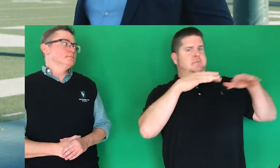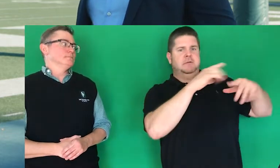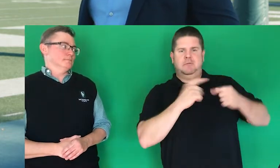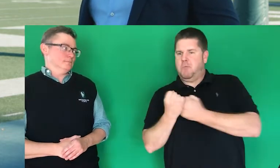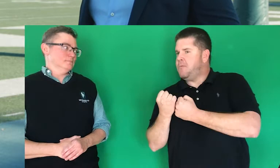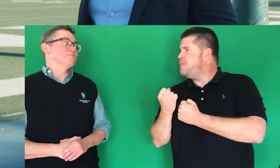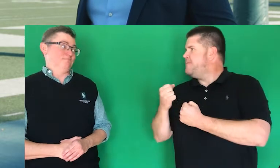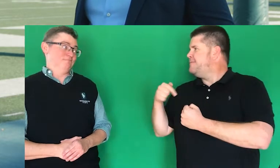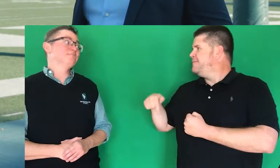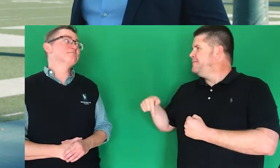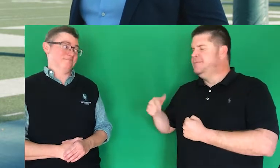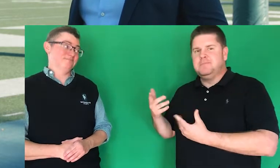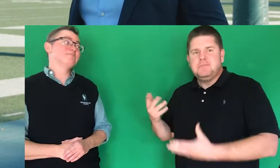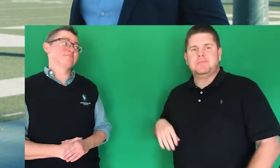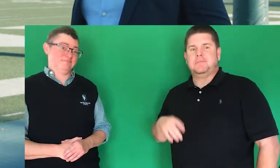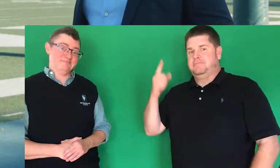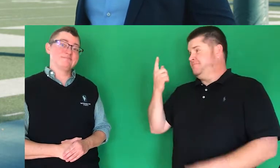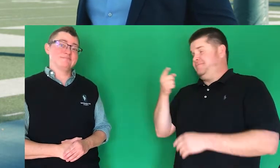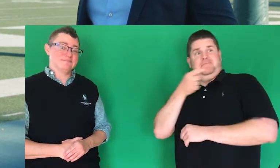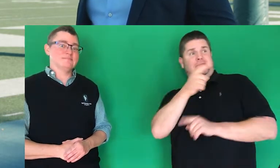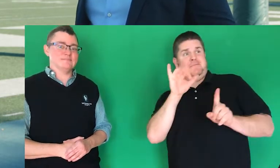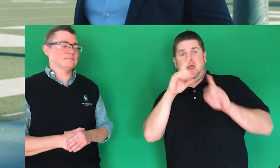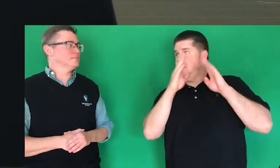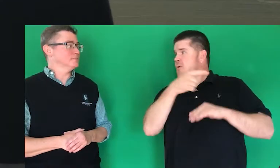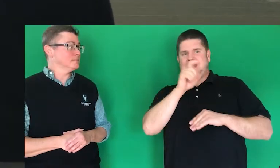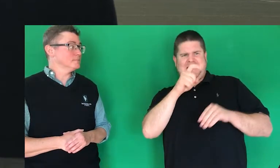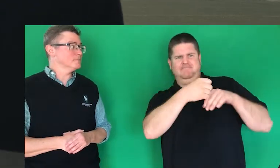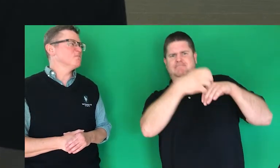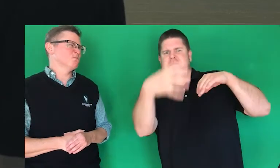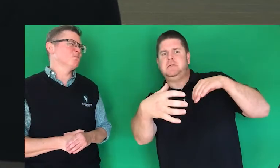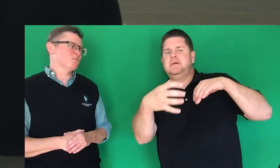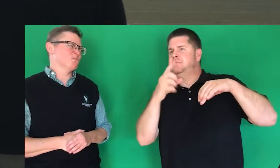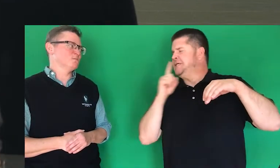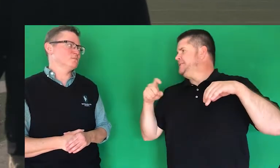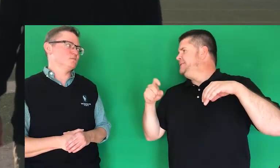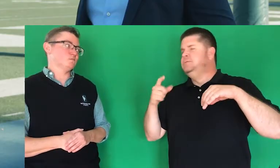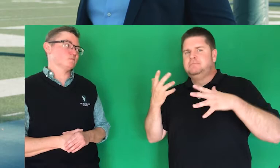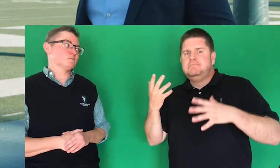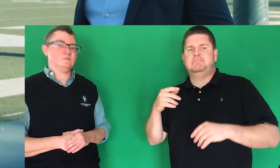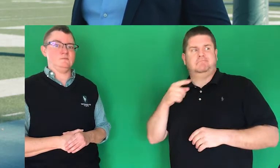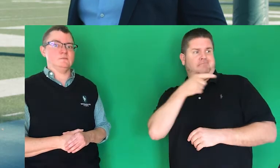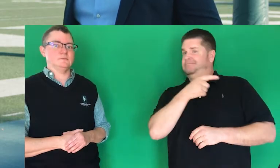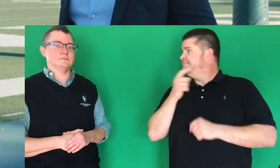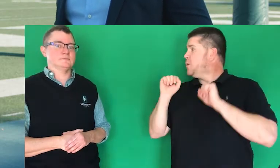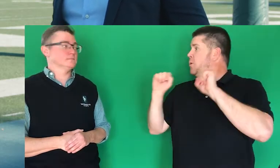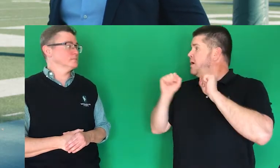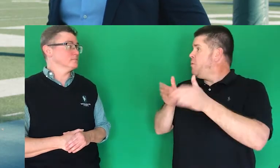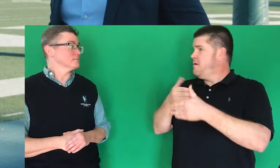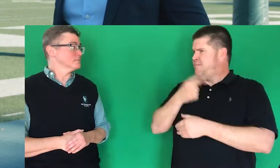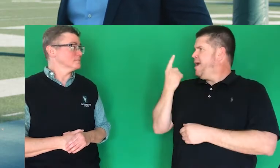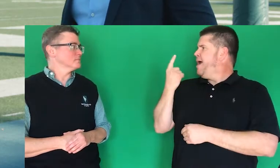facility demands continue to increase. So an expansion of the Broad Field House is needed. We have one weight room here